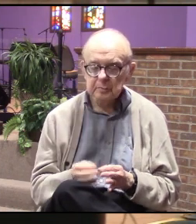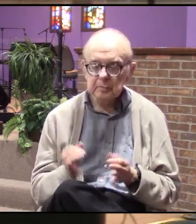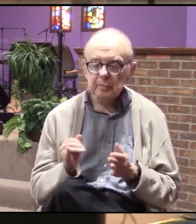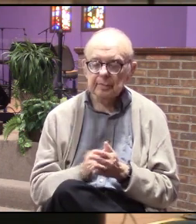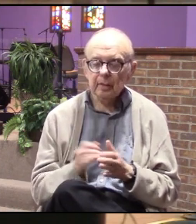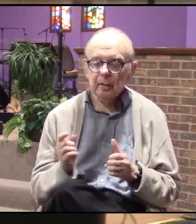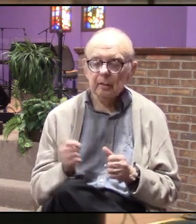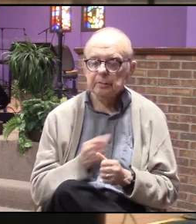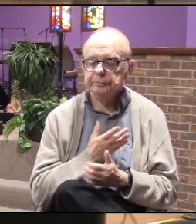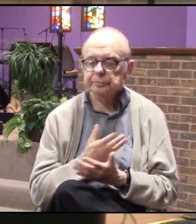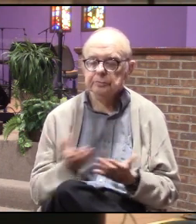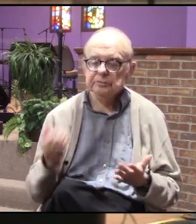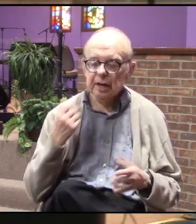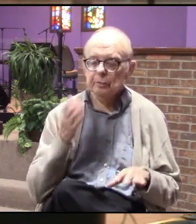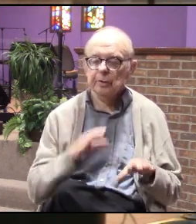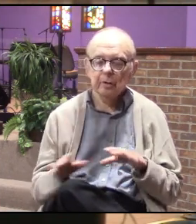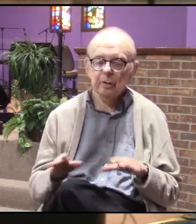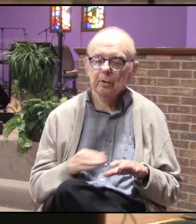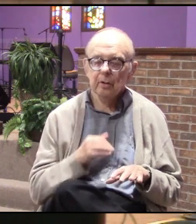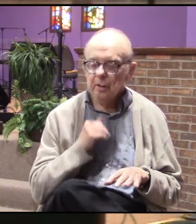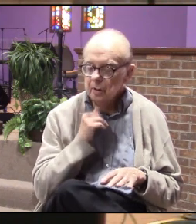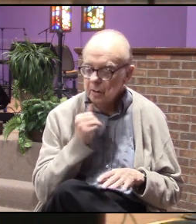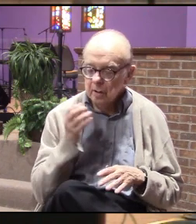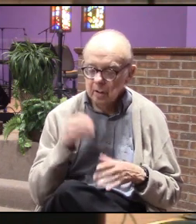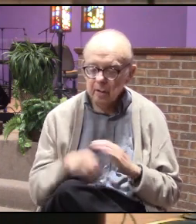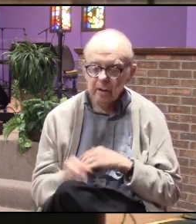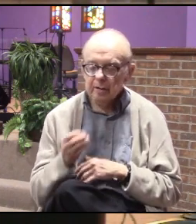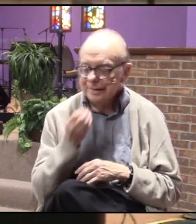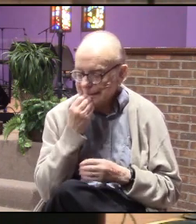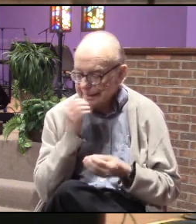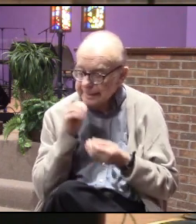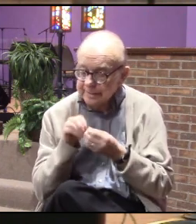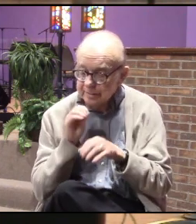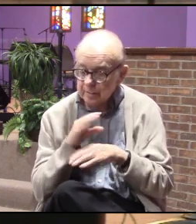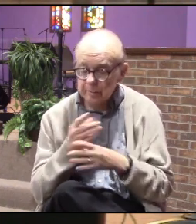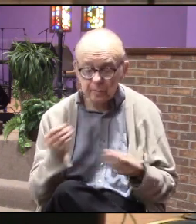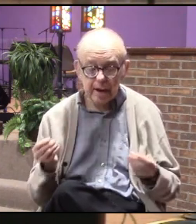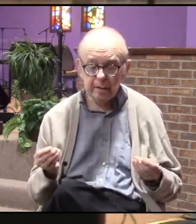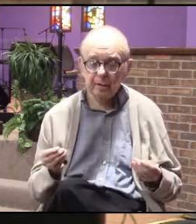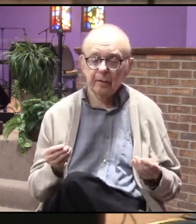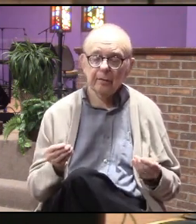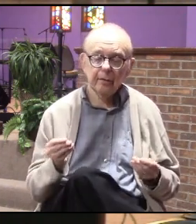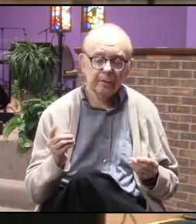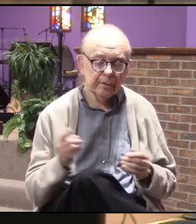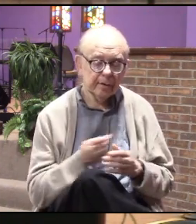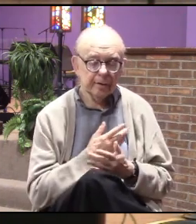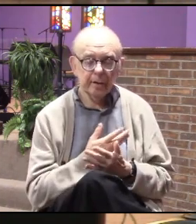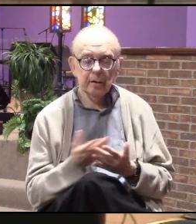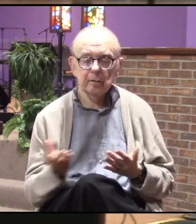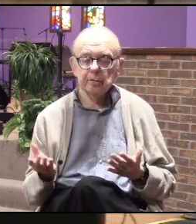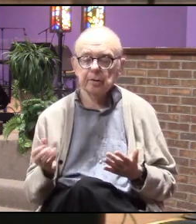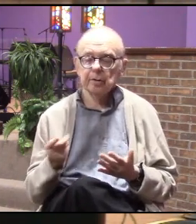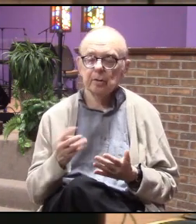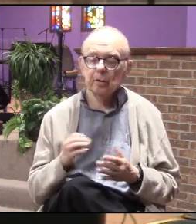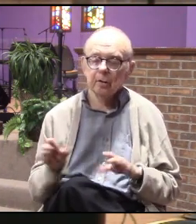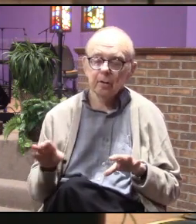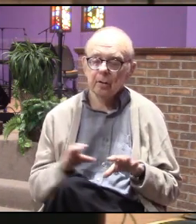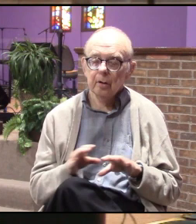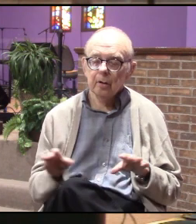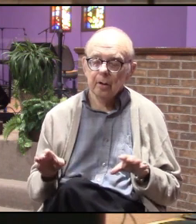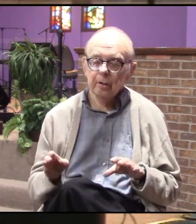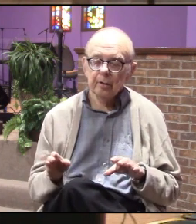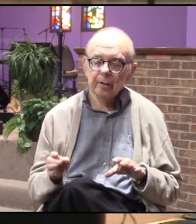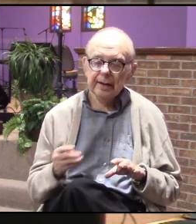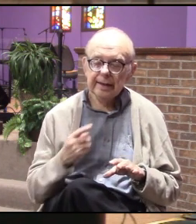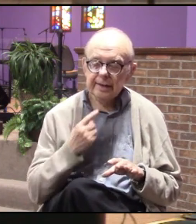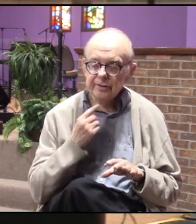that the very first thing he's going to do is not get down and kiss the ground. the very first thing he's going to do is